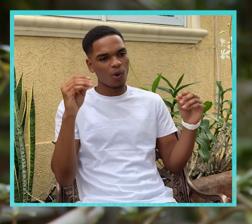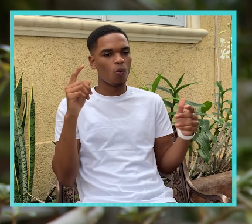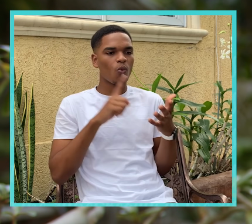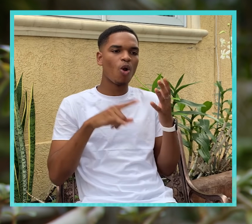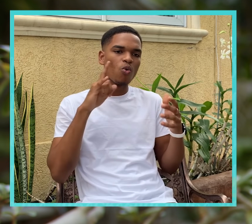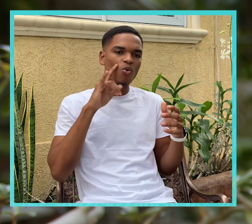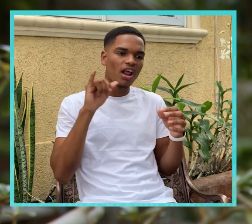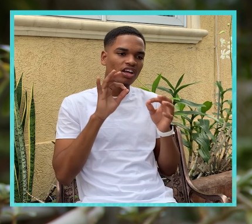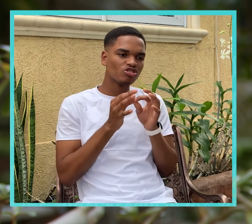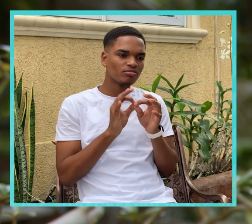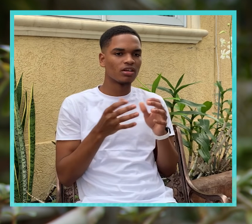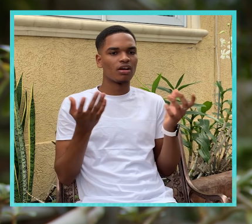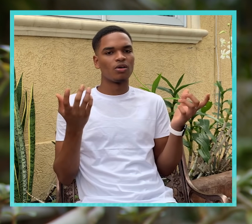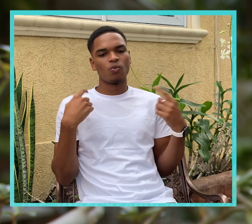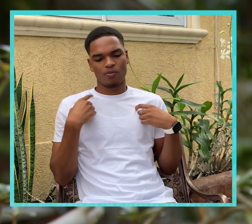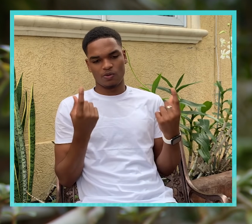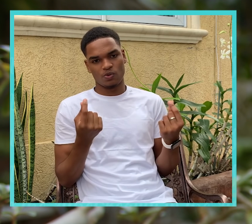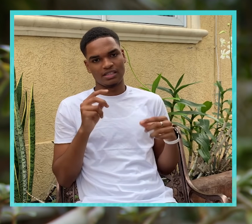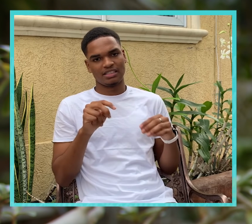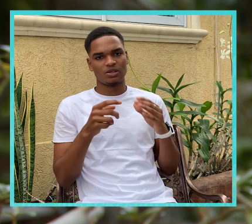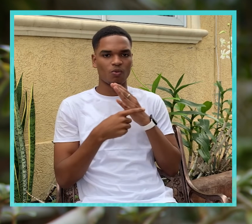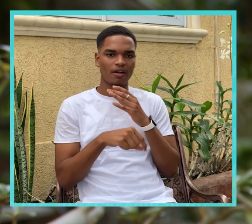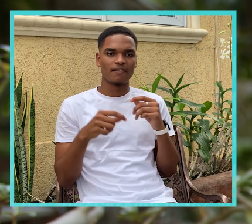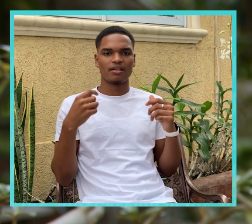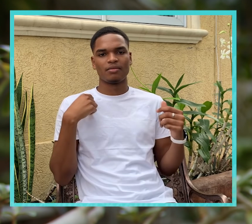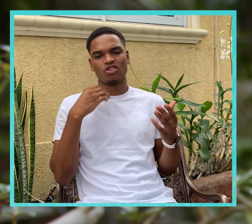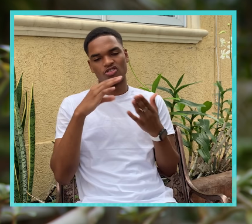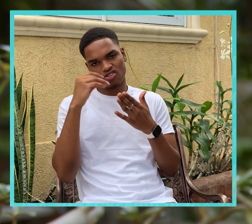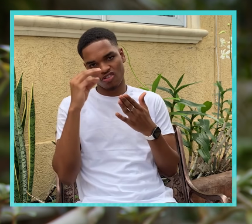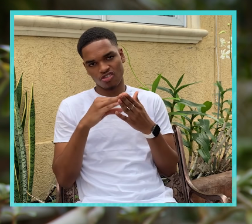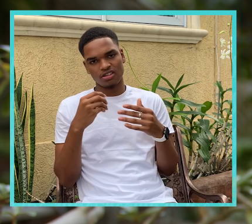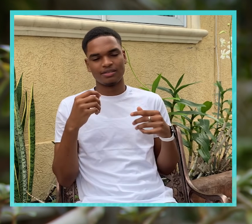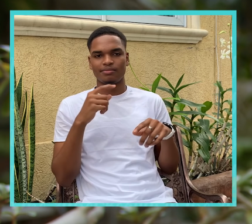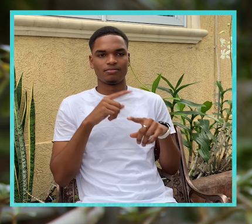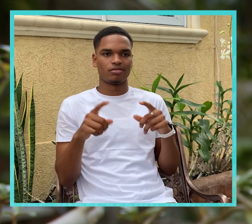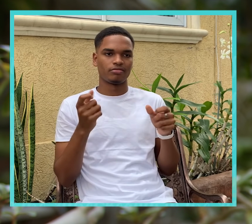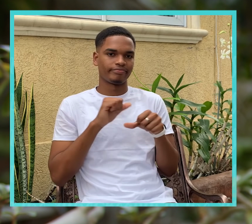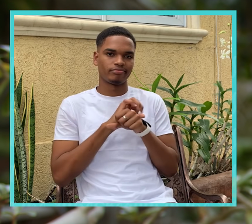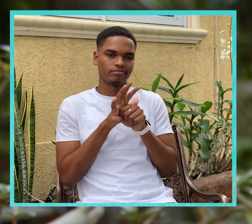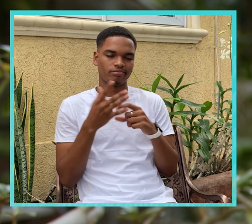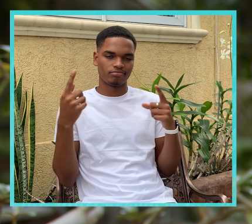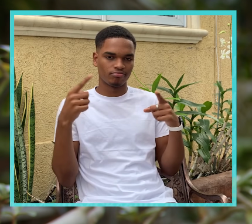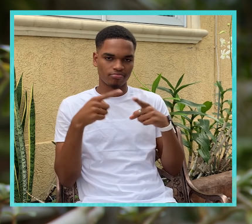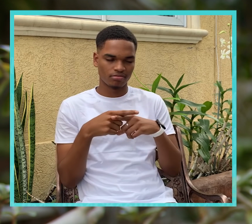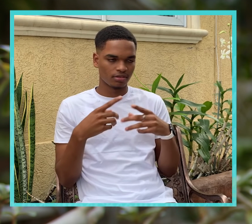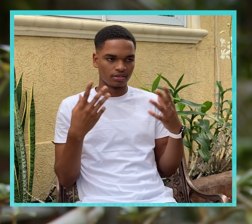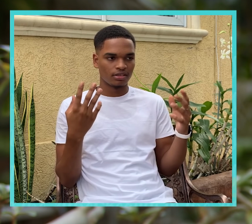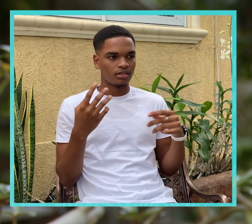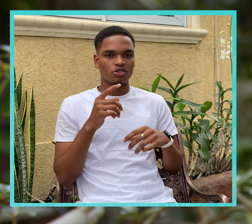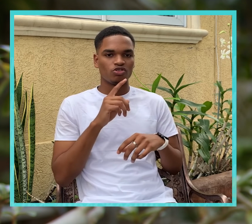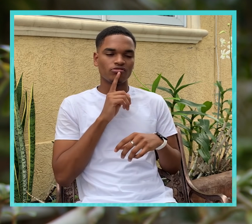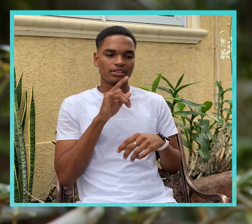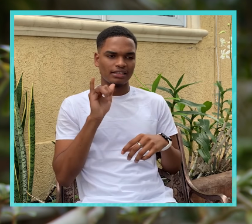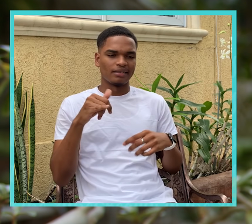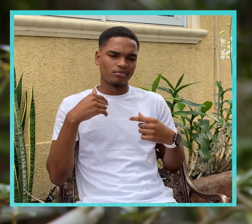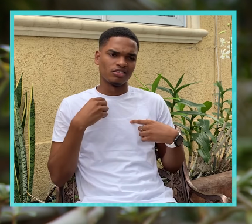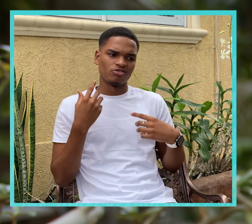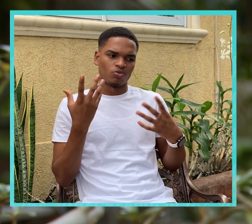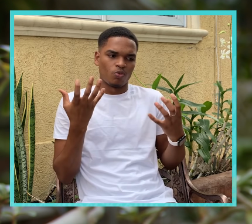how you can get into the field and how to learn and all of that. But then COVID came, but definitely something on my to-do list